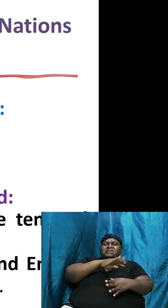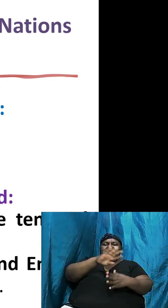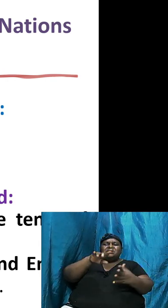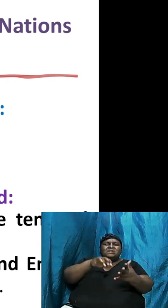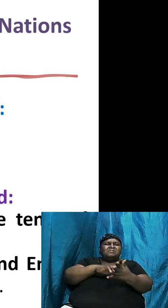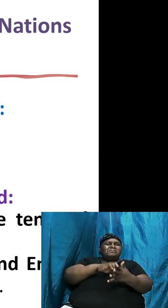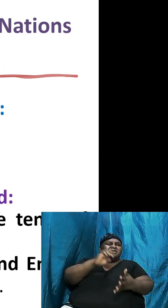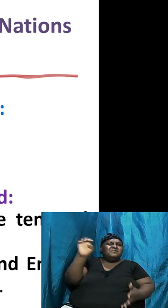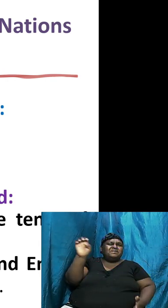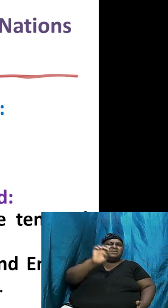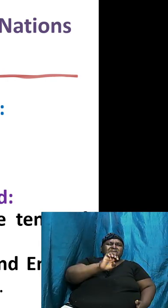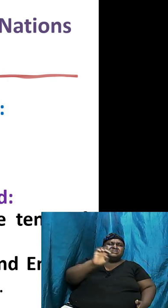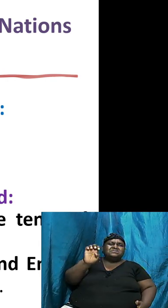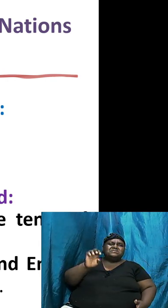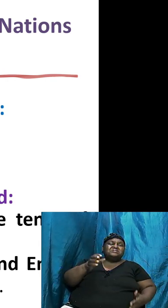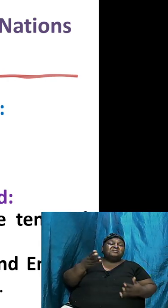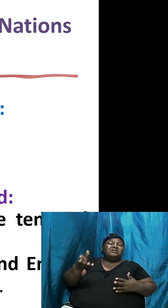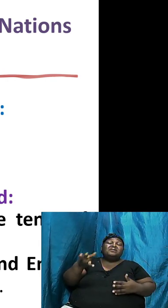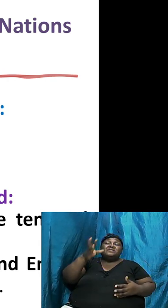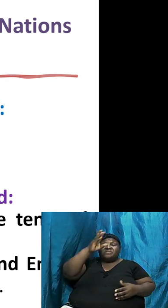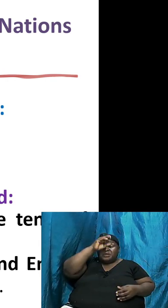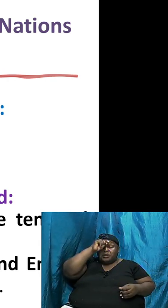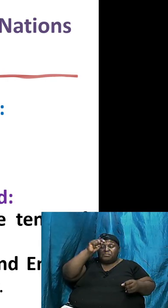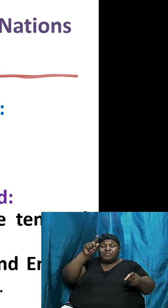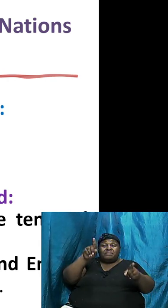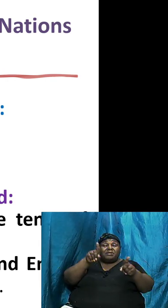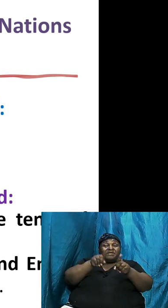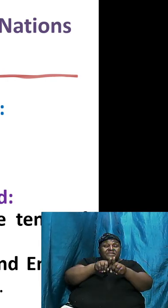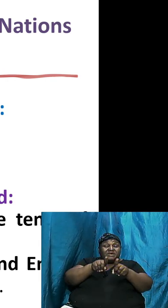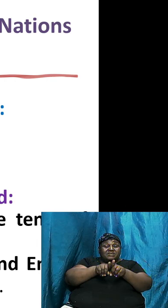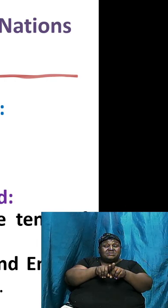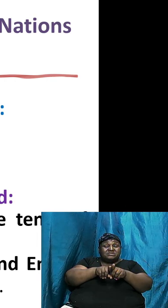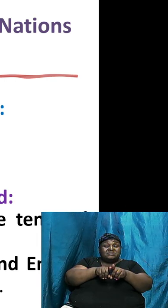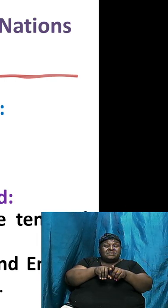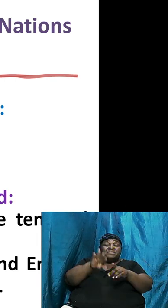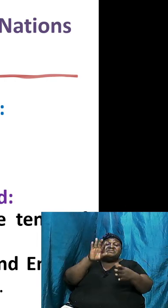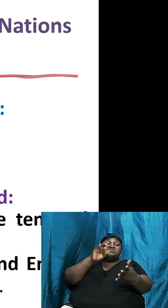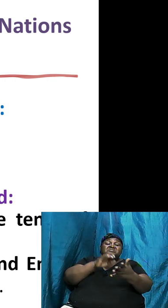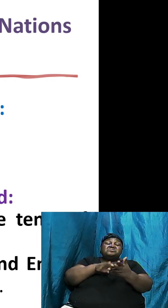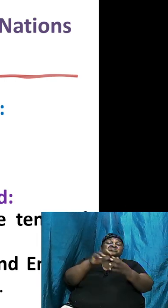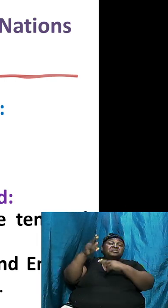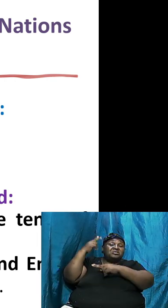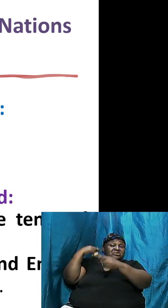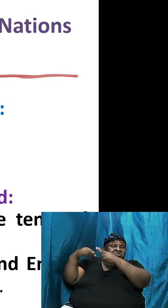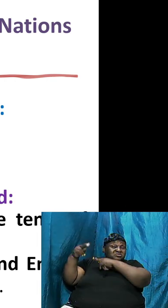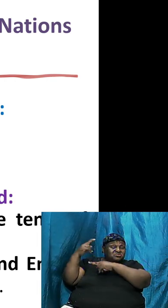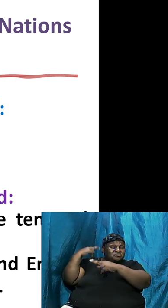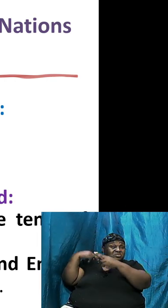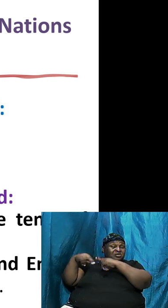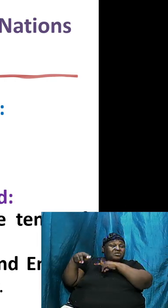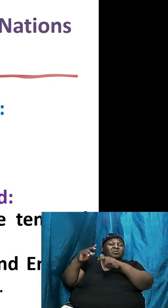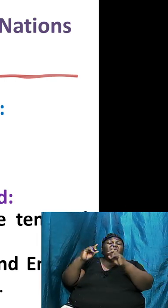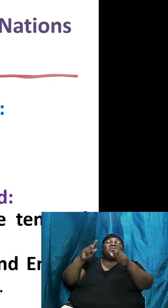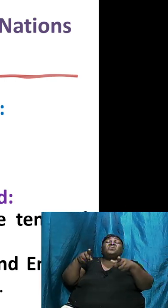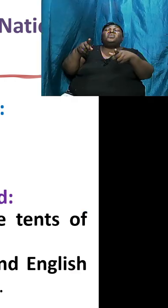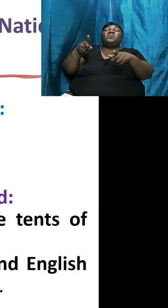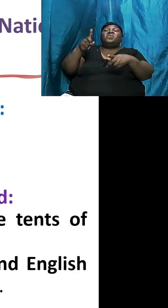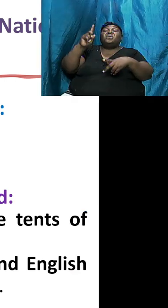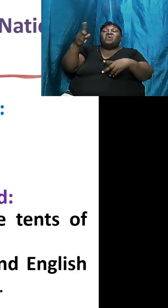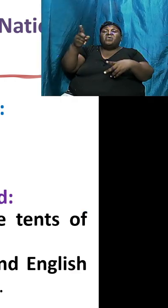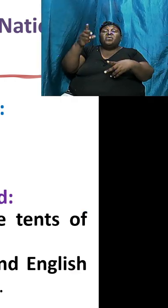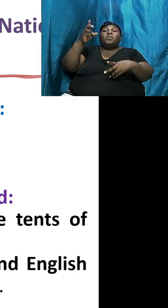They Are Brothers And If We Trace The History Back We Go Right Back To One Four